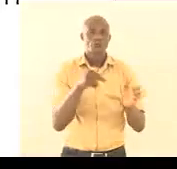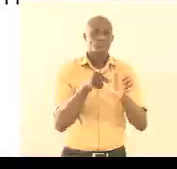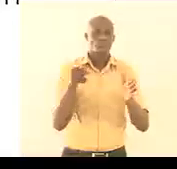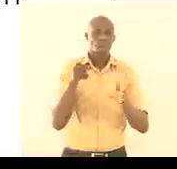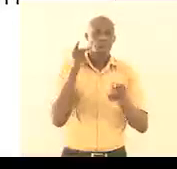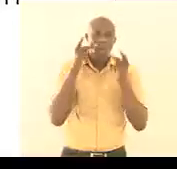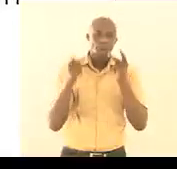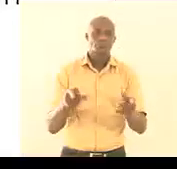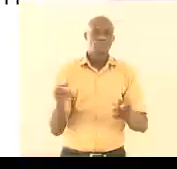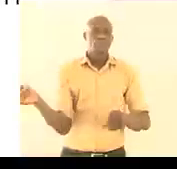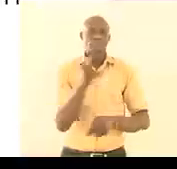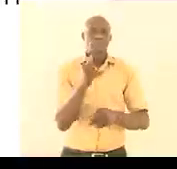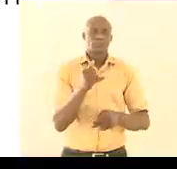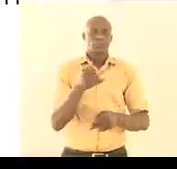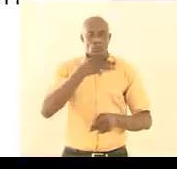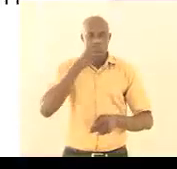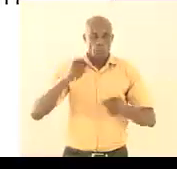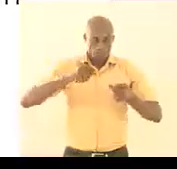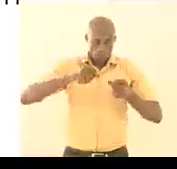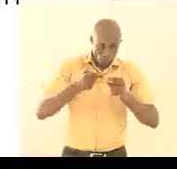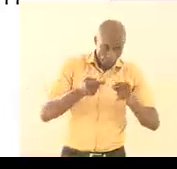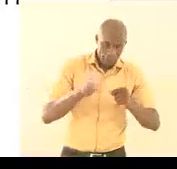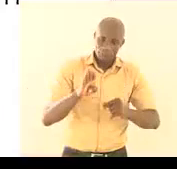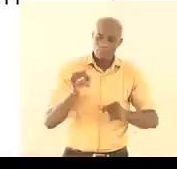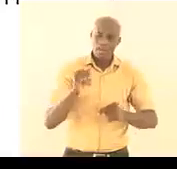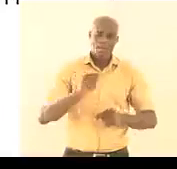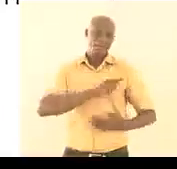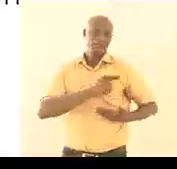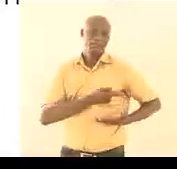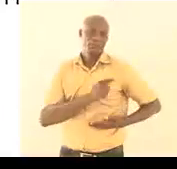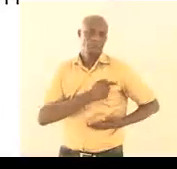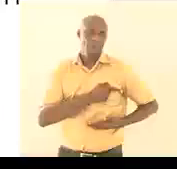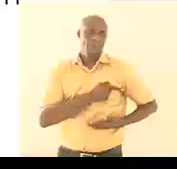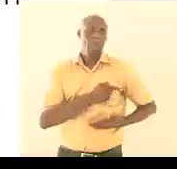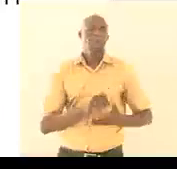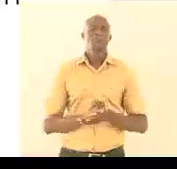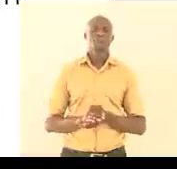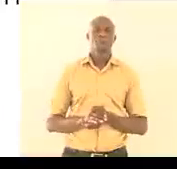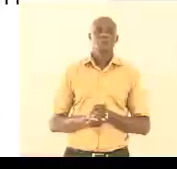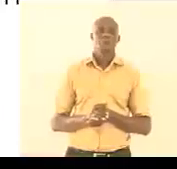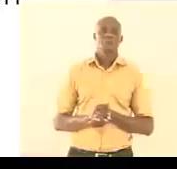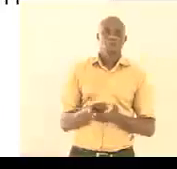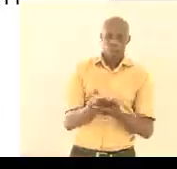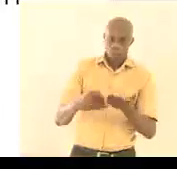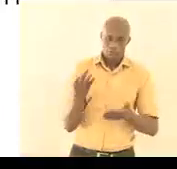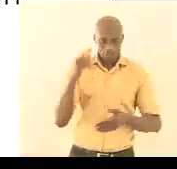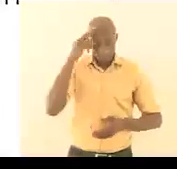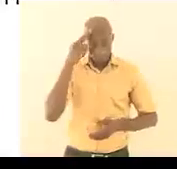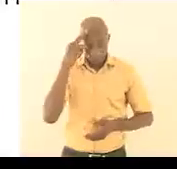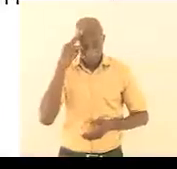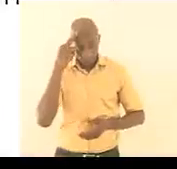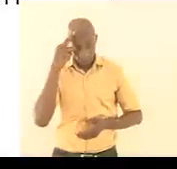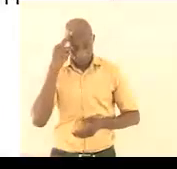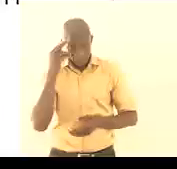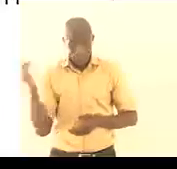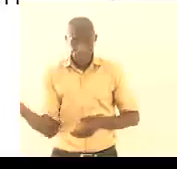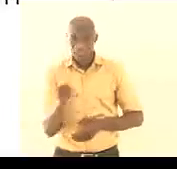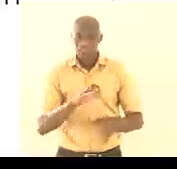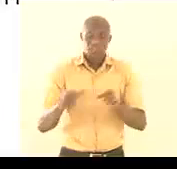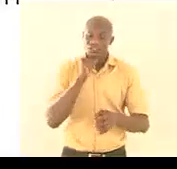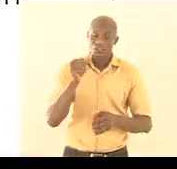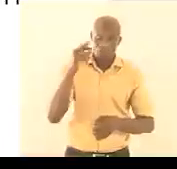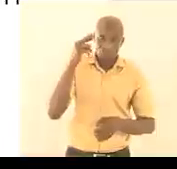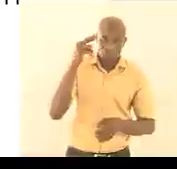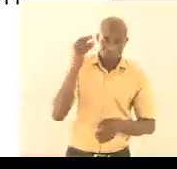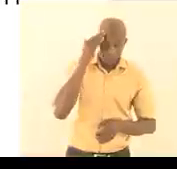They were wounded by guilt. The disciples were wounded by guilt. Part of the reason why they didn't recognize him